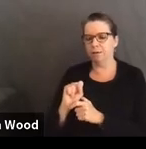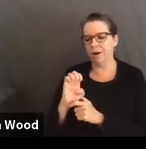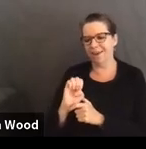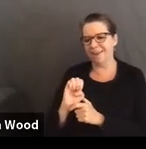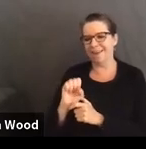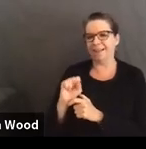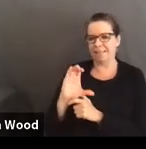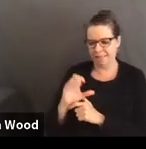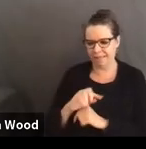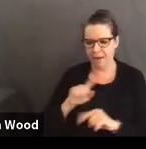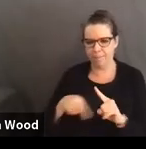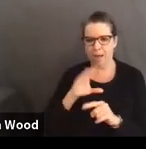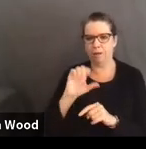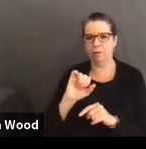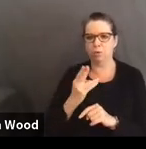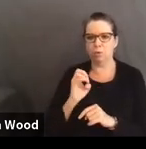about Schoology.